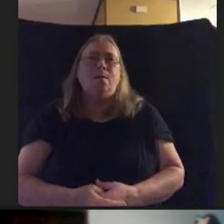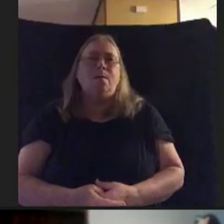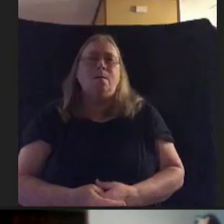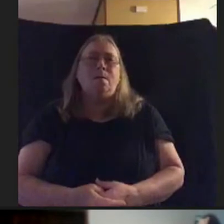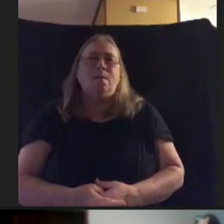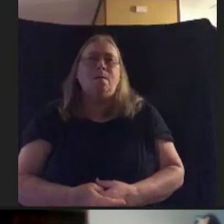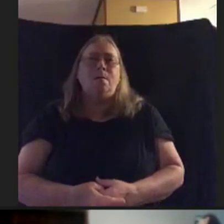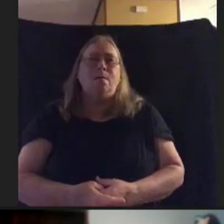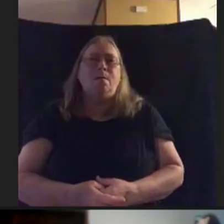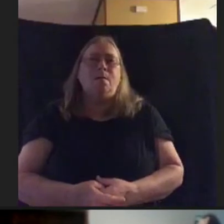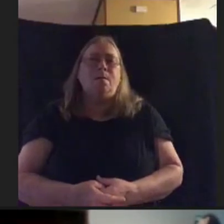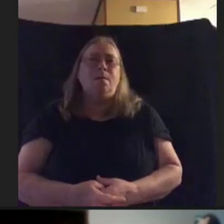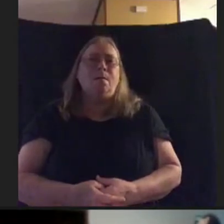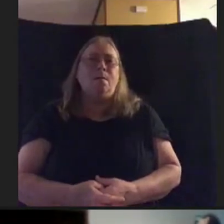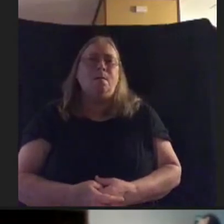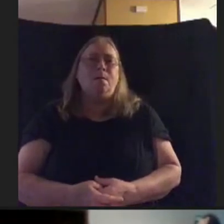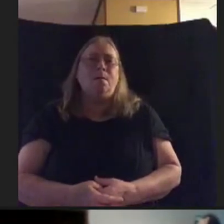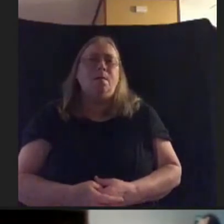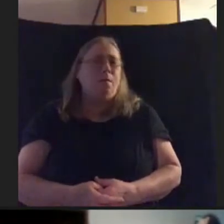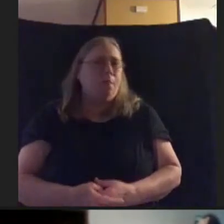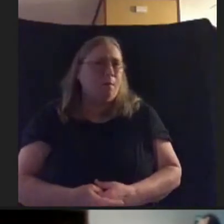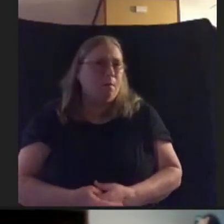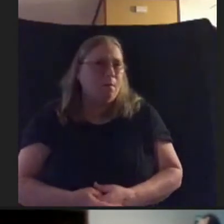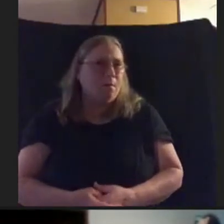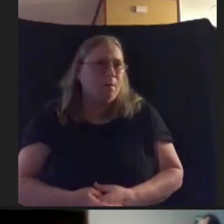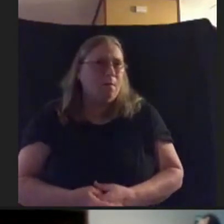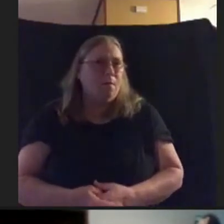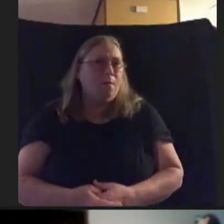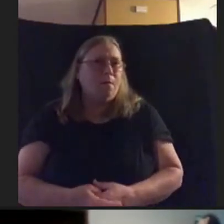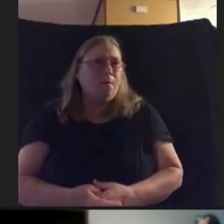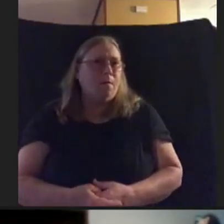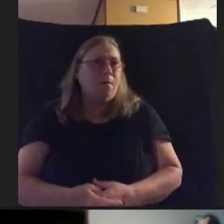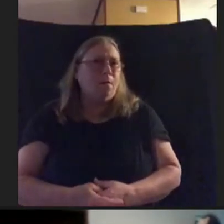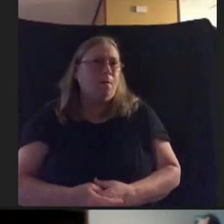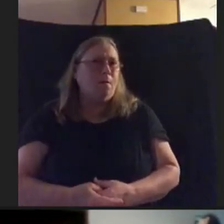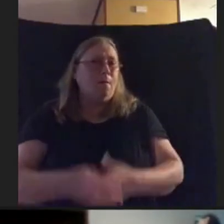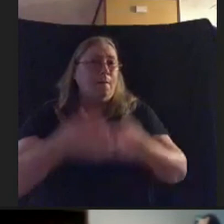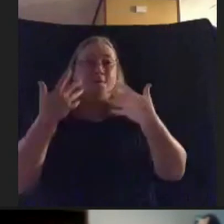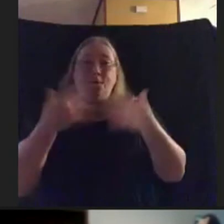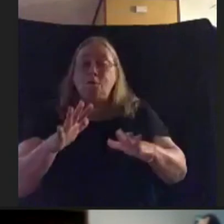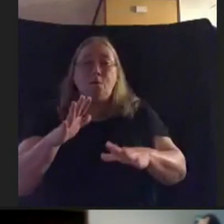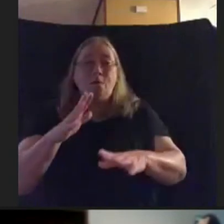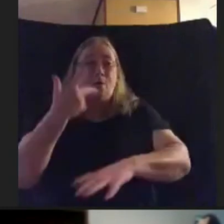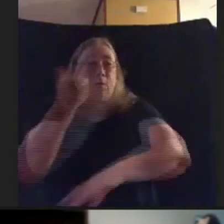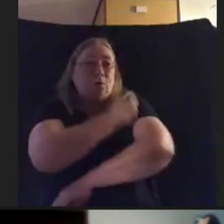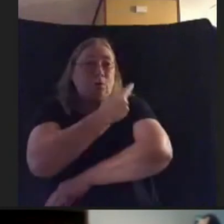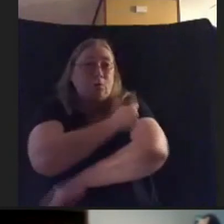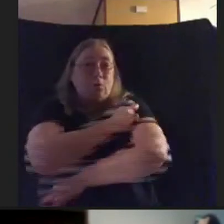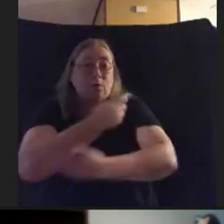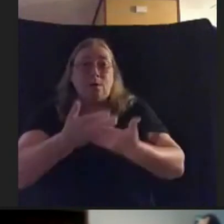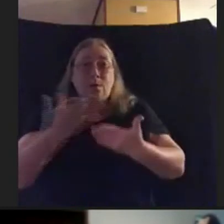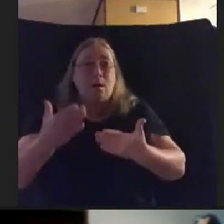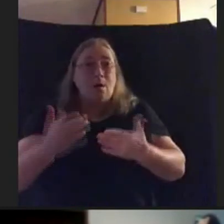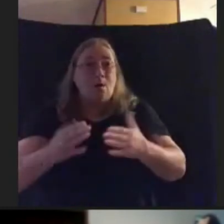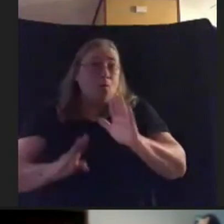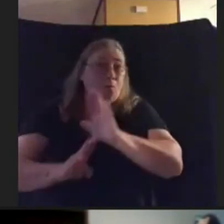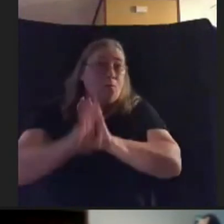Action News 5. Has the vaccine supply ramped up at all since the beginning? Did